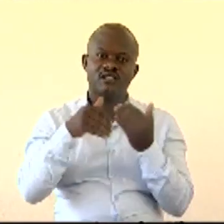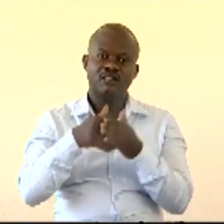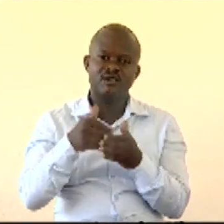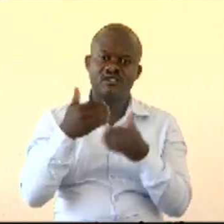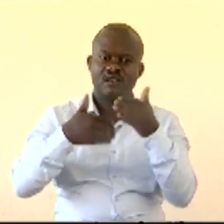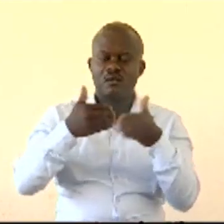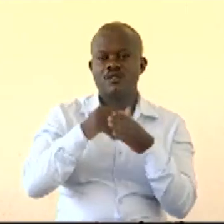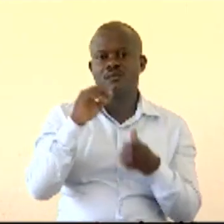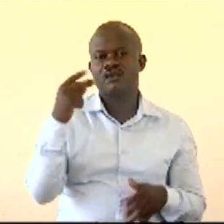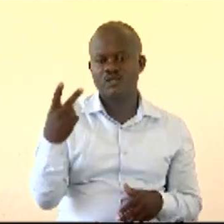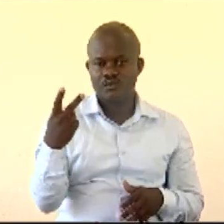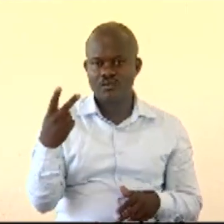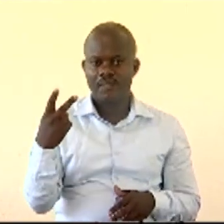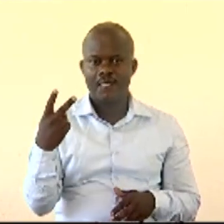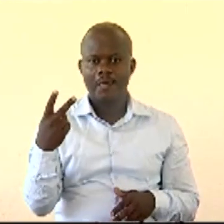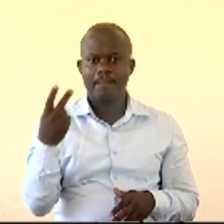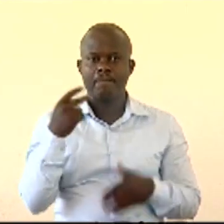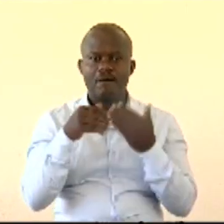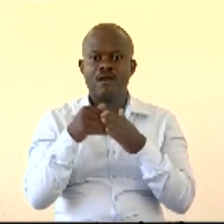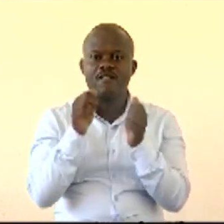approximately 2. We have